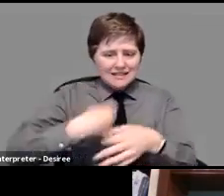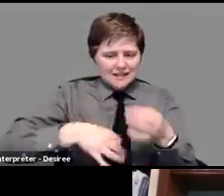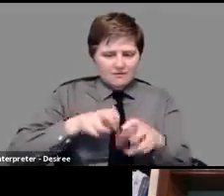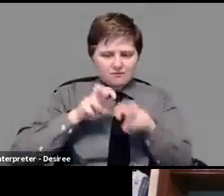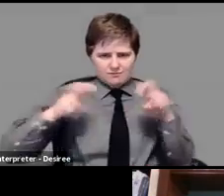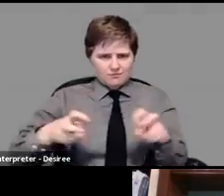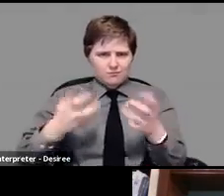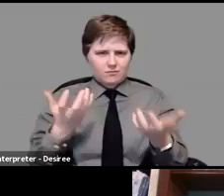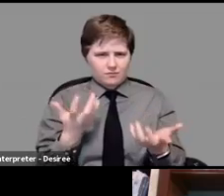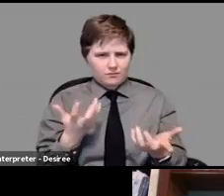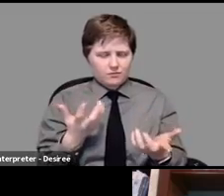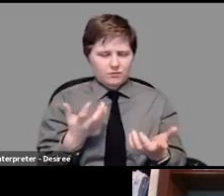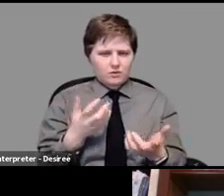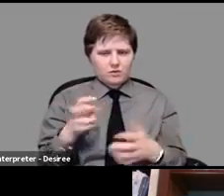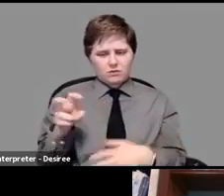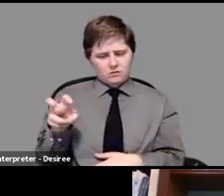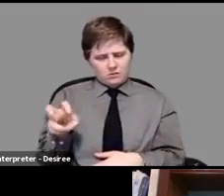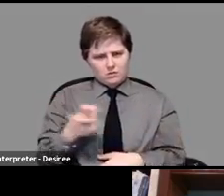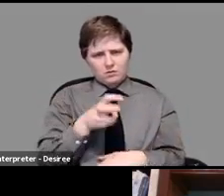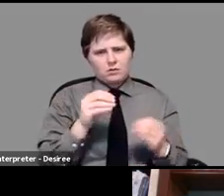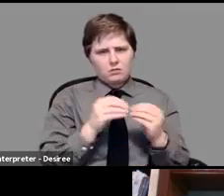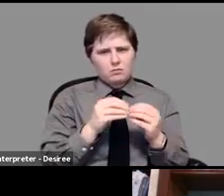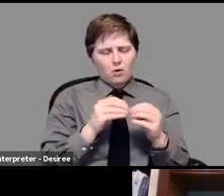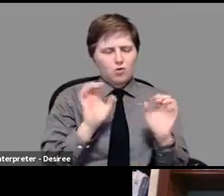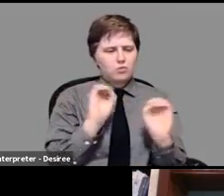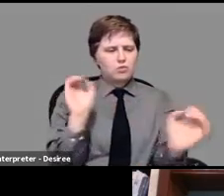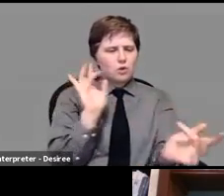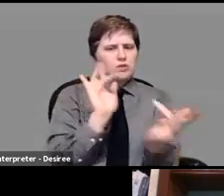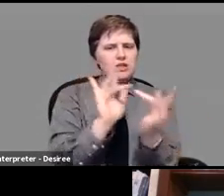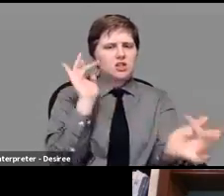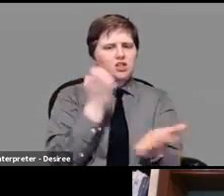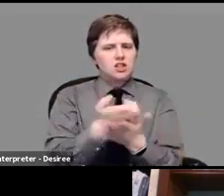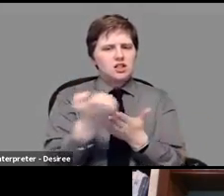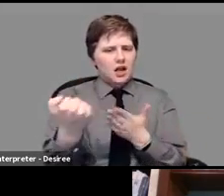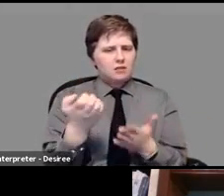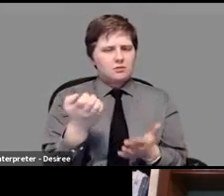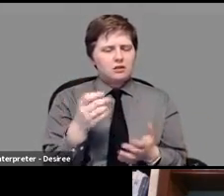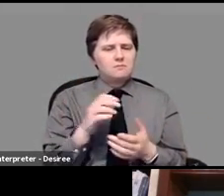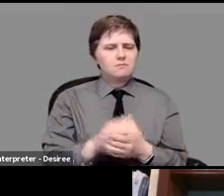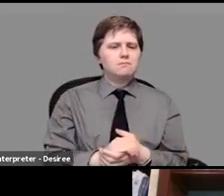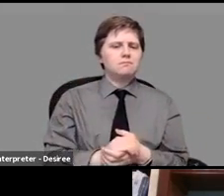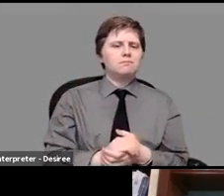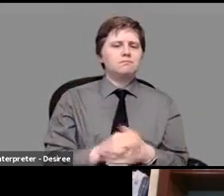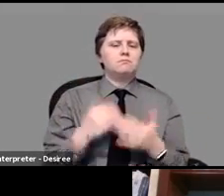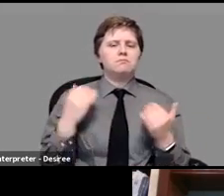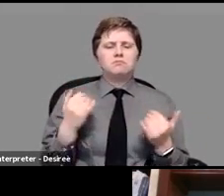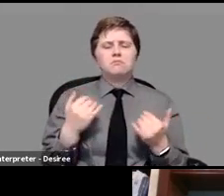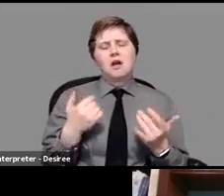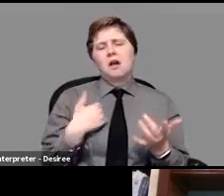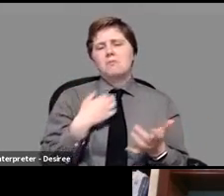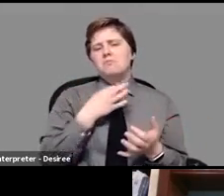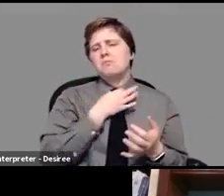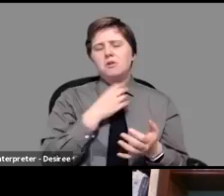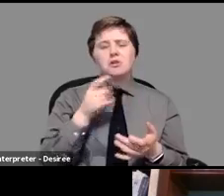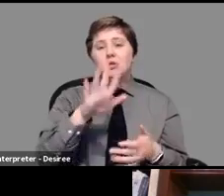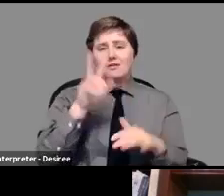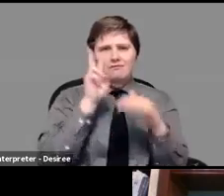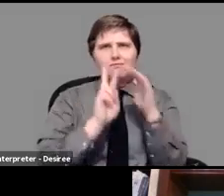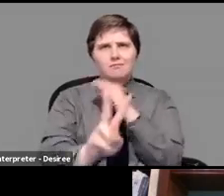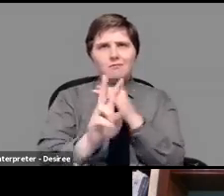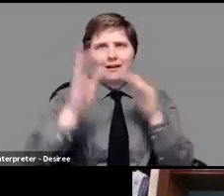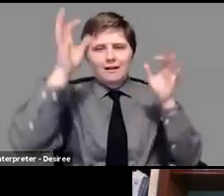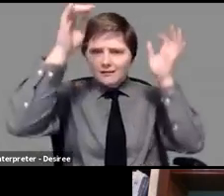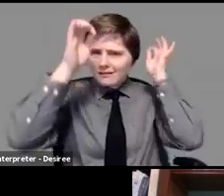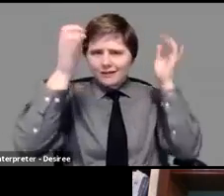You were moving to a more touchless economy. In your mind, put on your futurist hat, for a